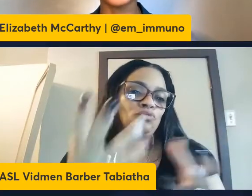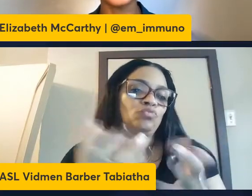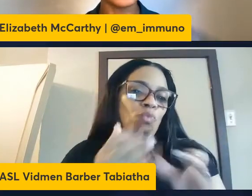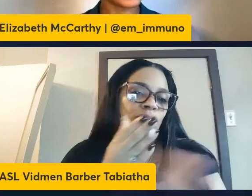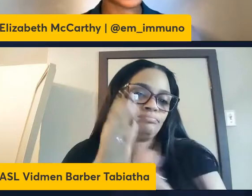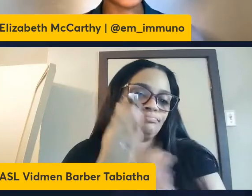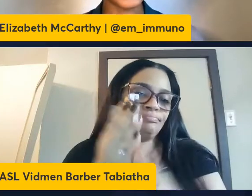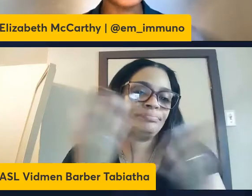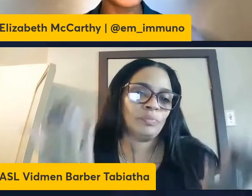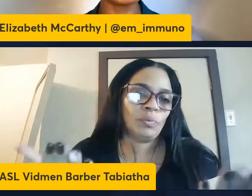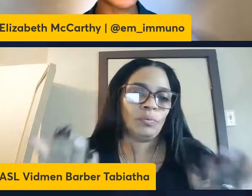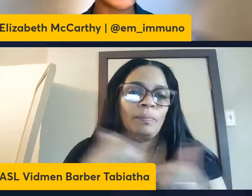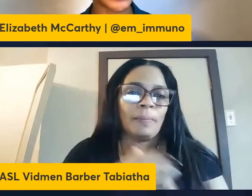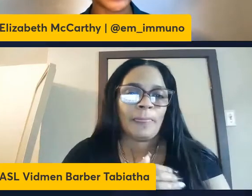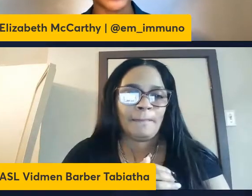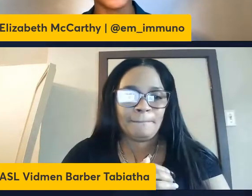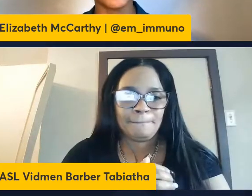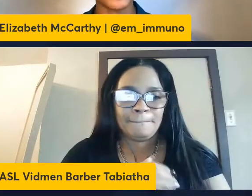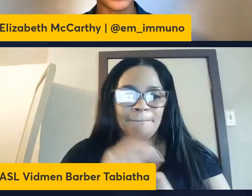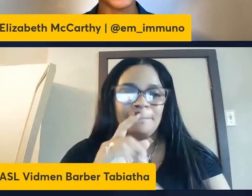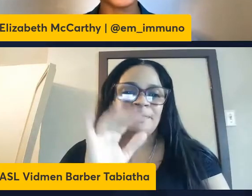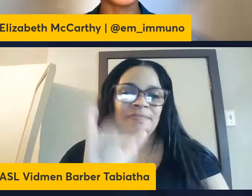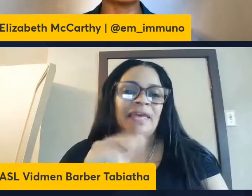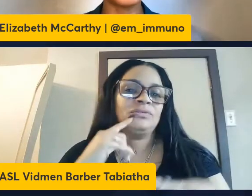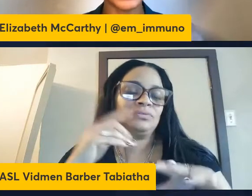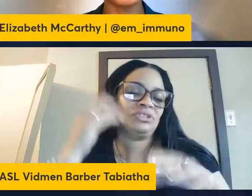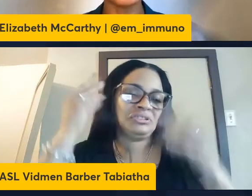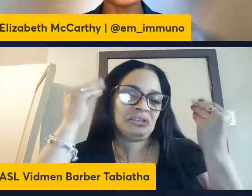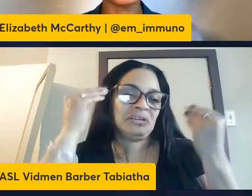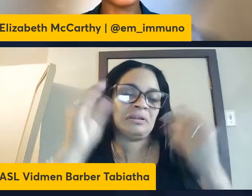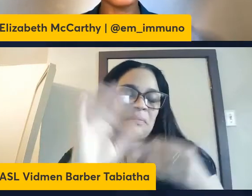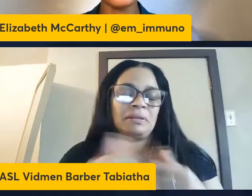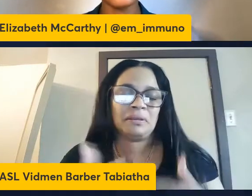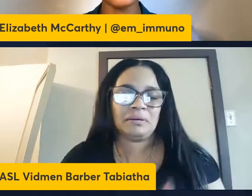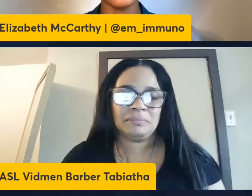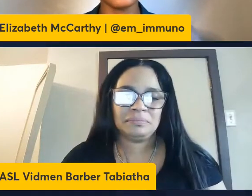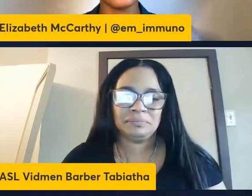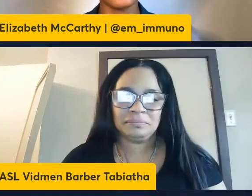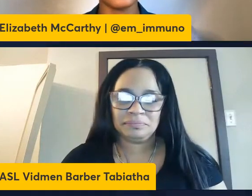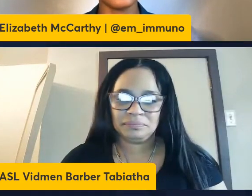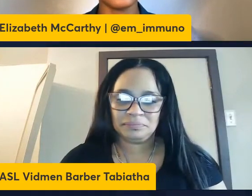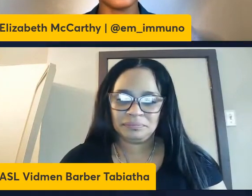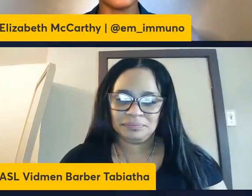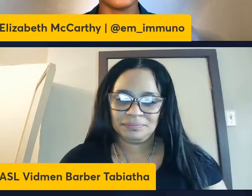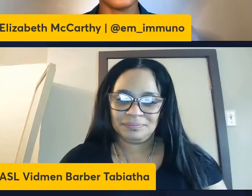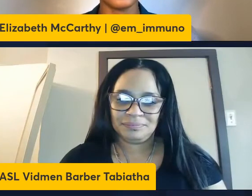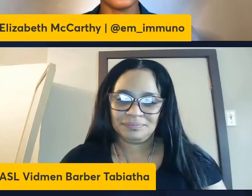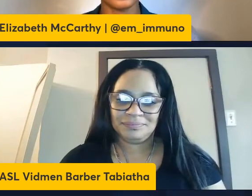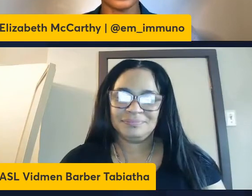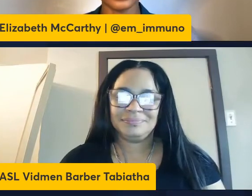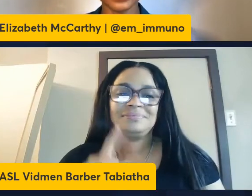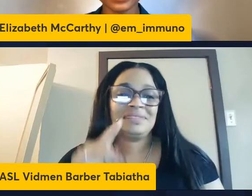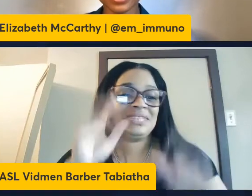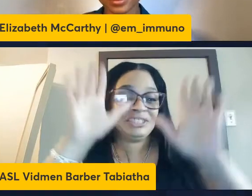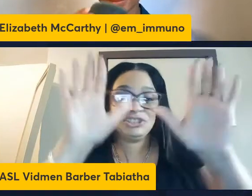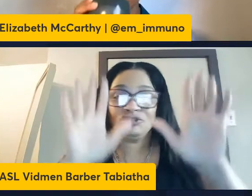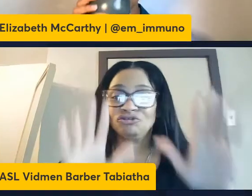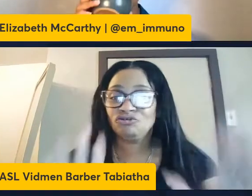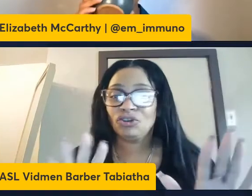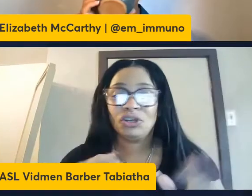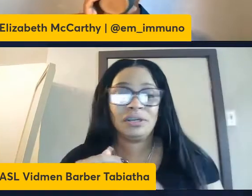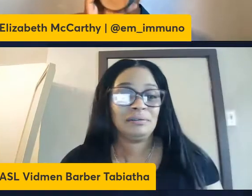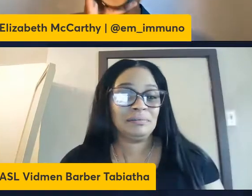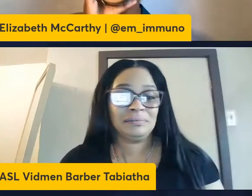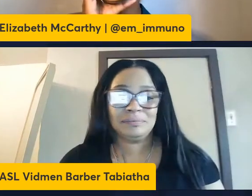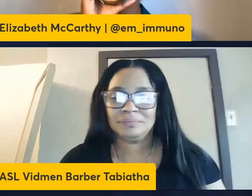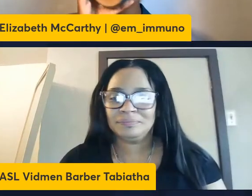So that's sort of my take on those terms. Yeah, no, this is great and really complementary to what